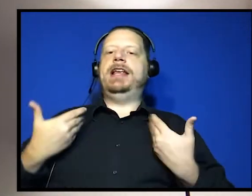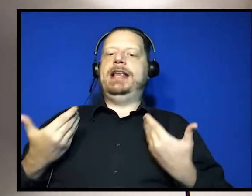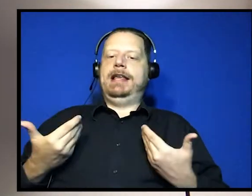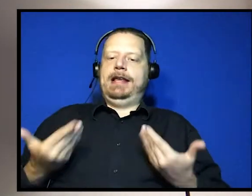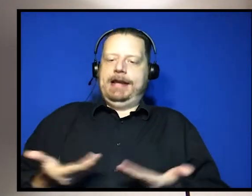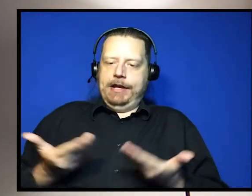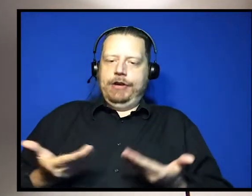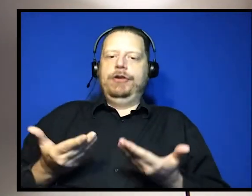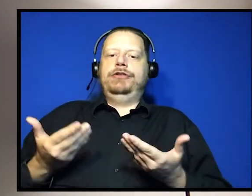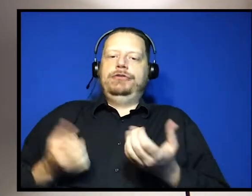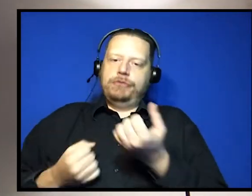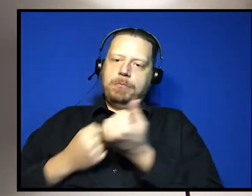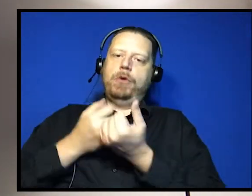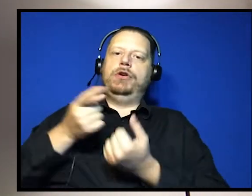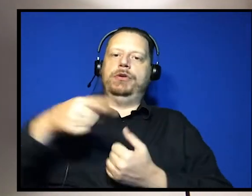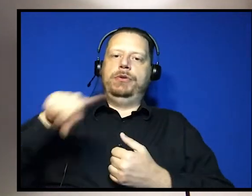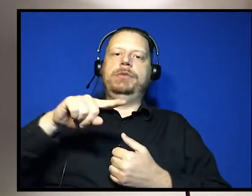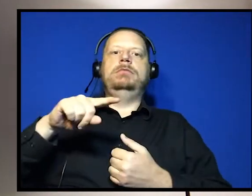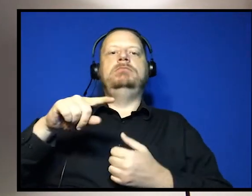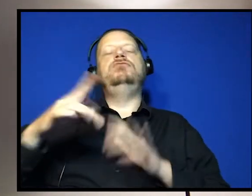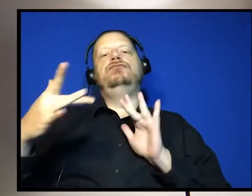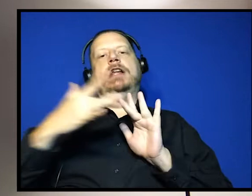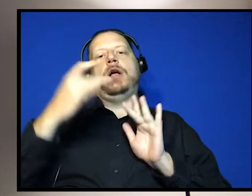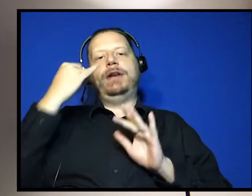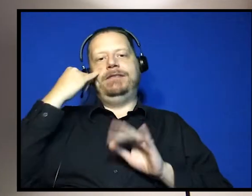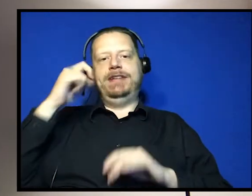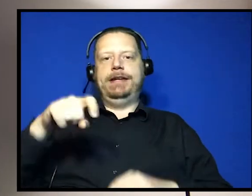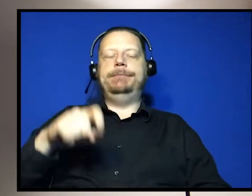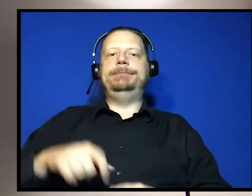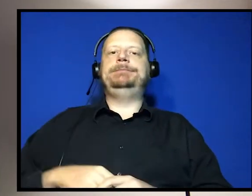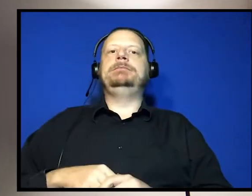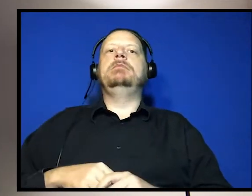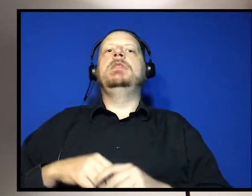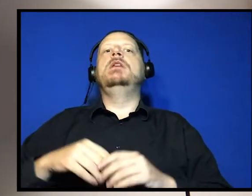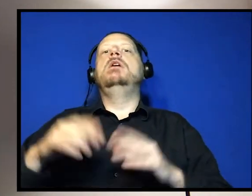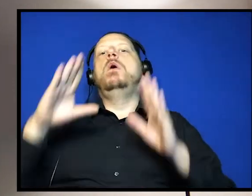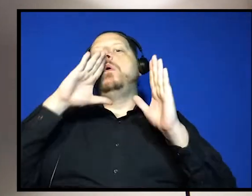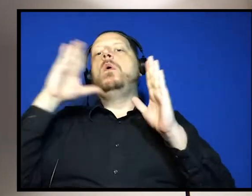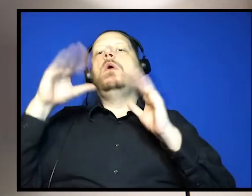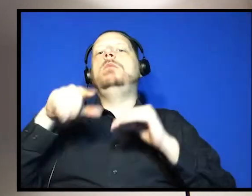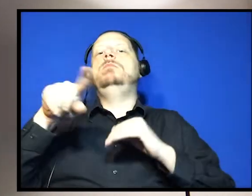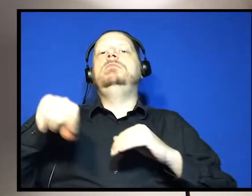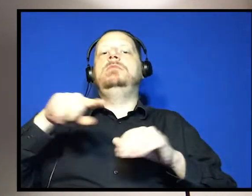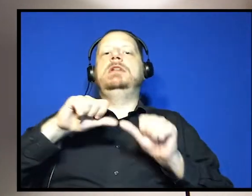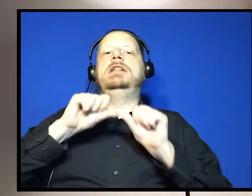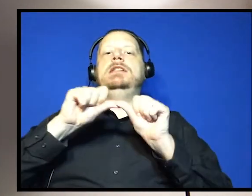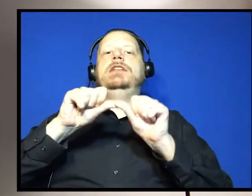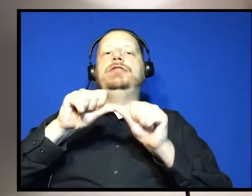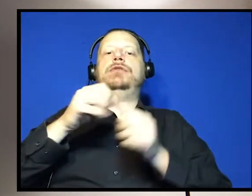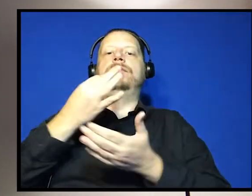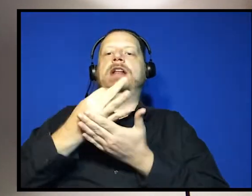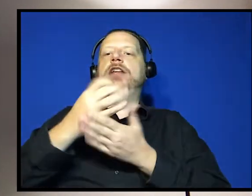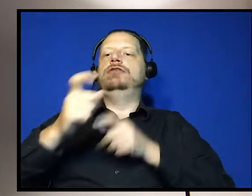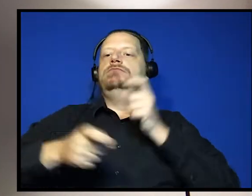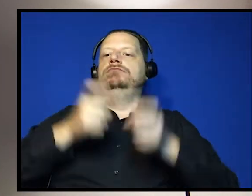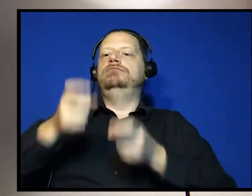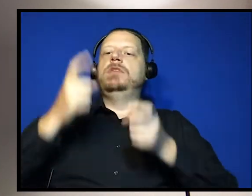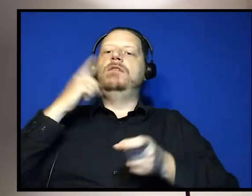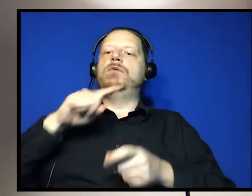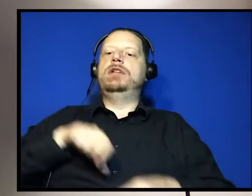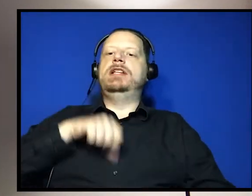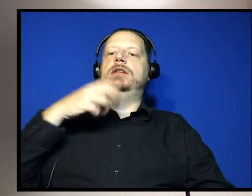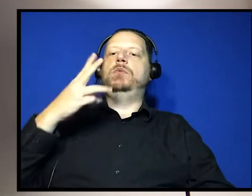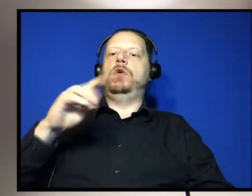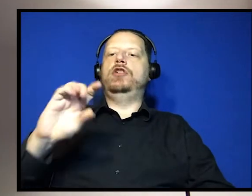you. Reach out if you need support. We hope you continue to give financially to Dignity Washington to support